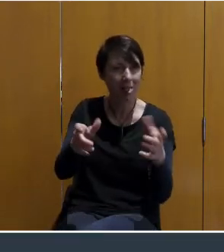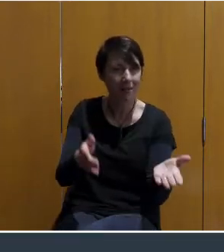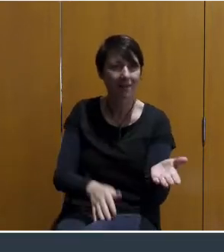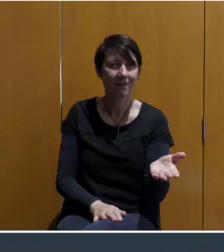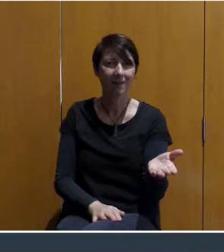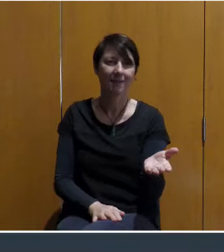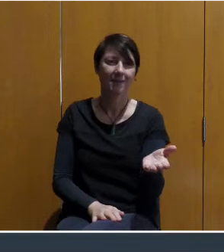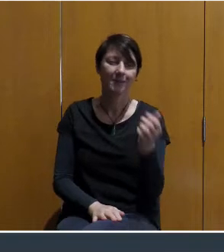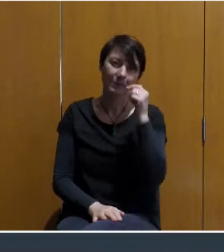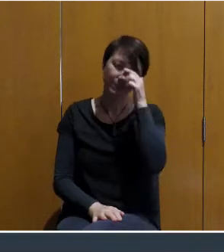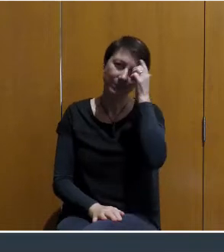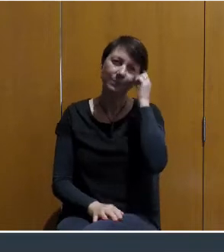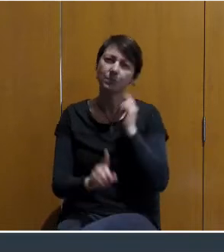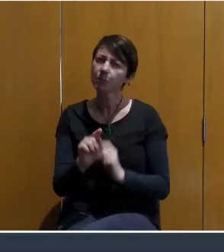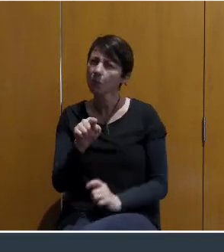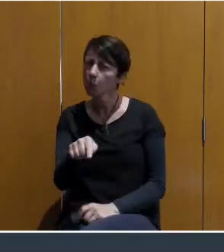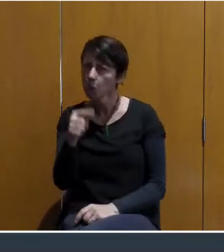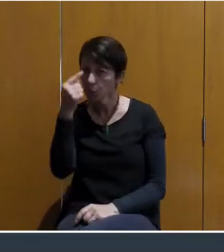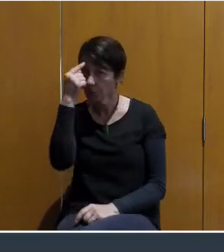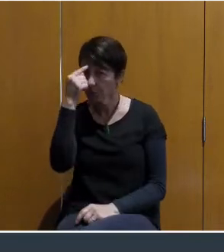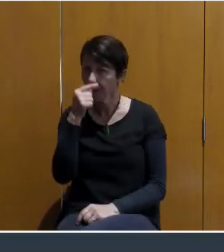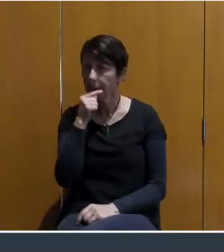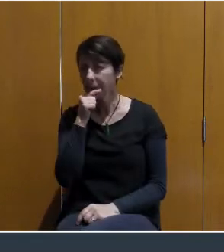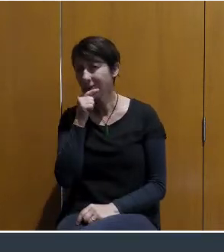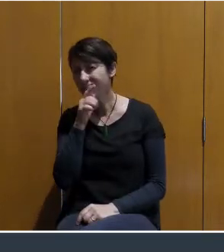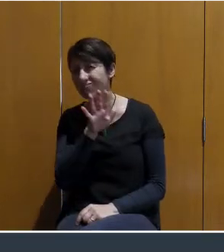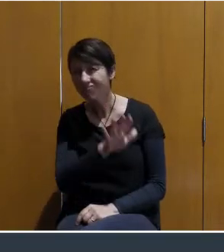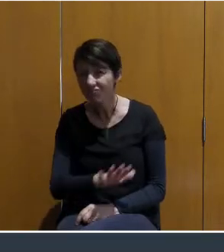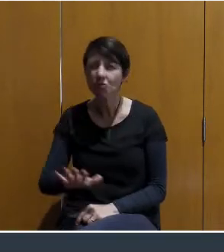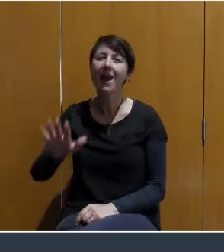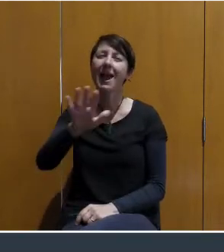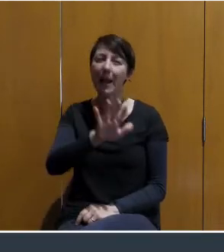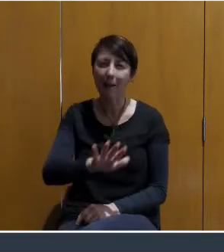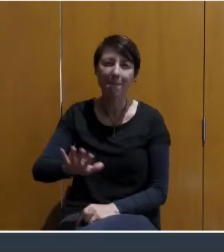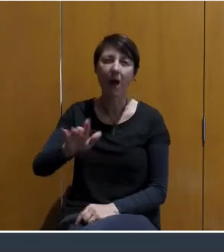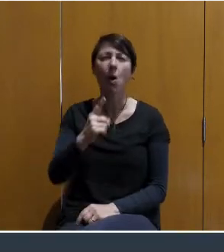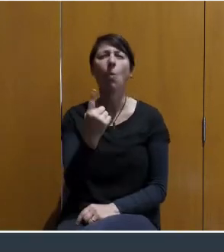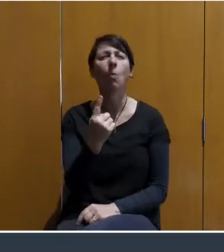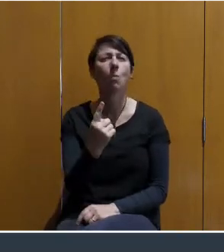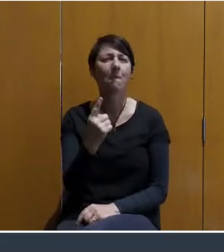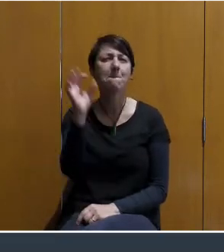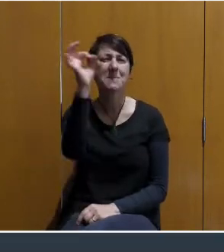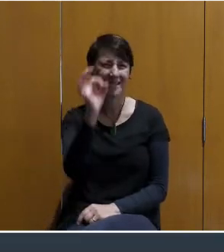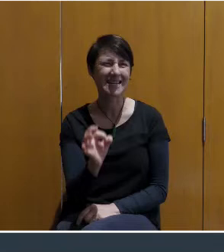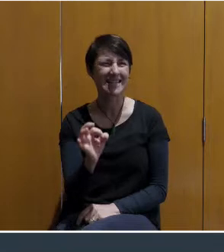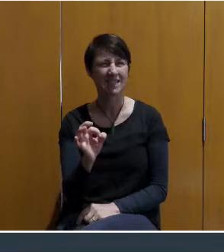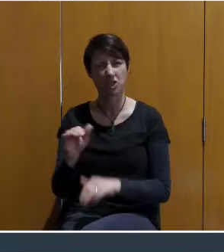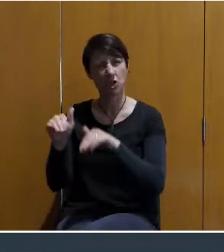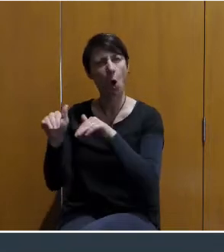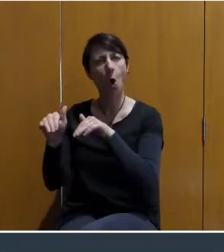sensible. But what do you think, just a sort of a ballpark figure, what proportion of dog owners do you think